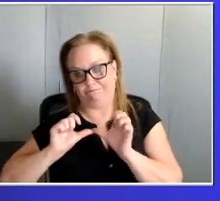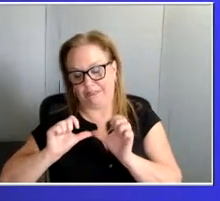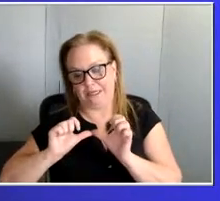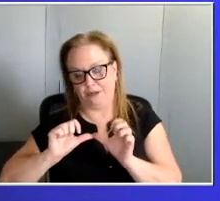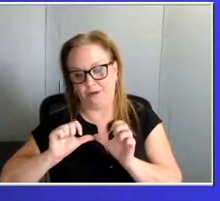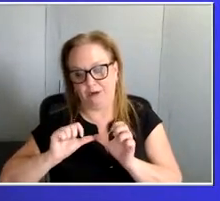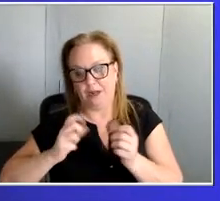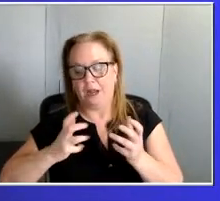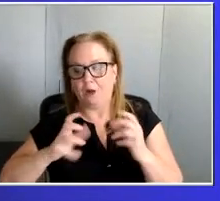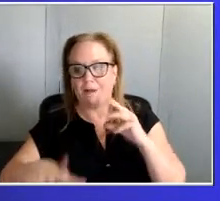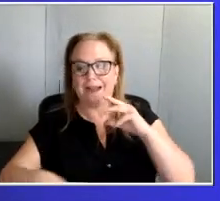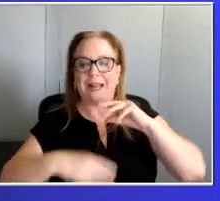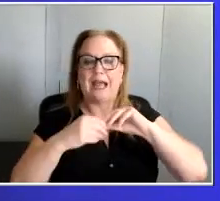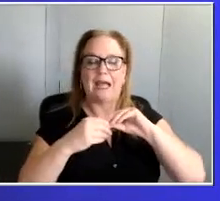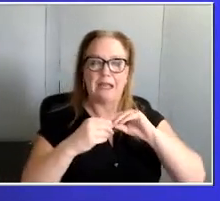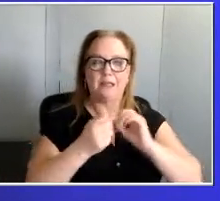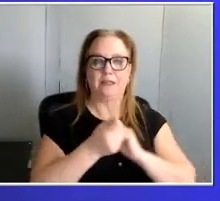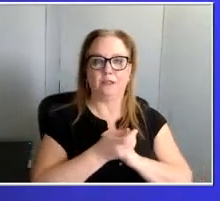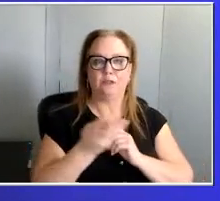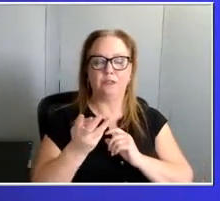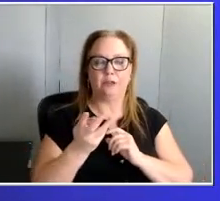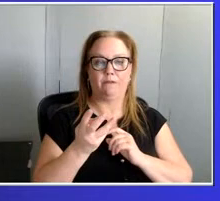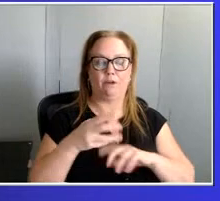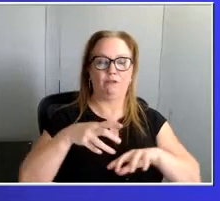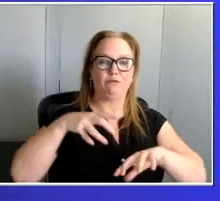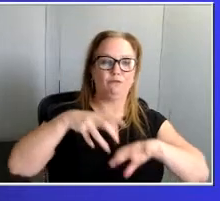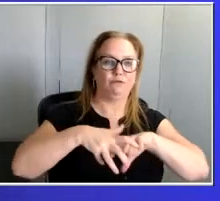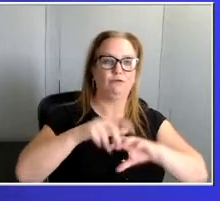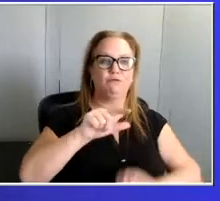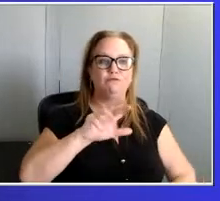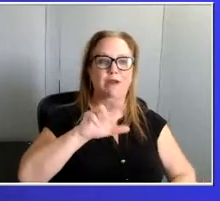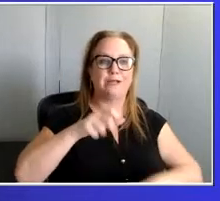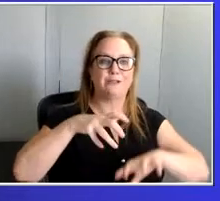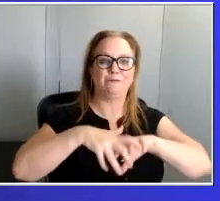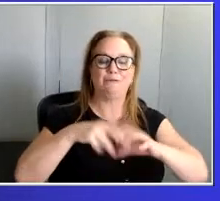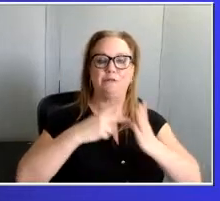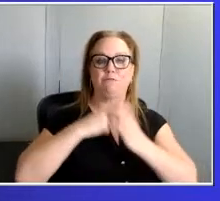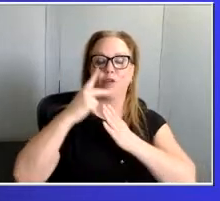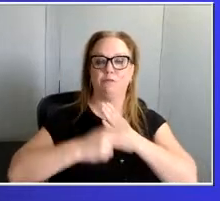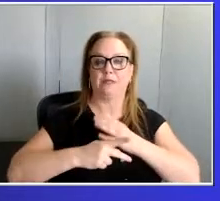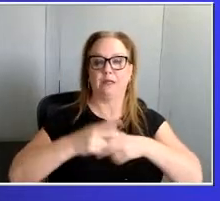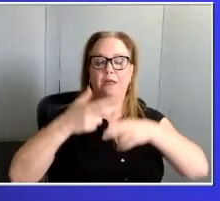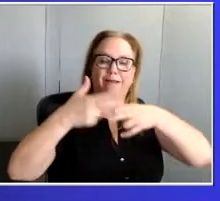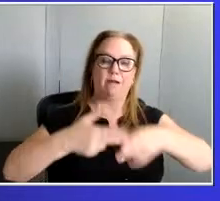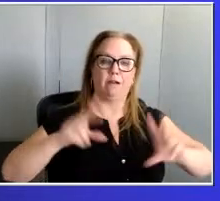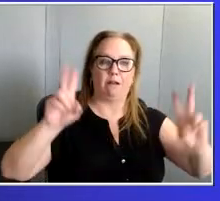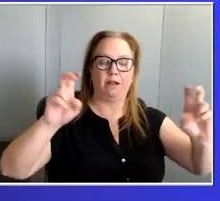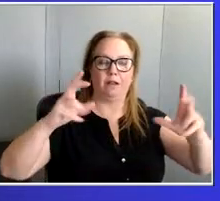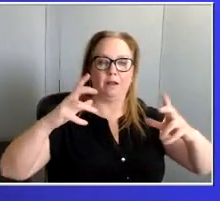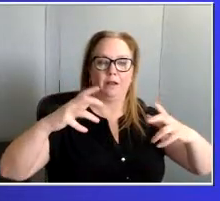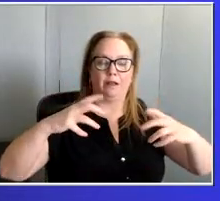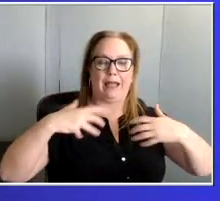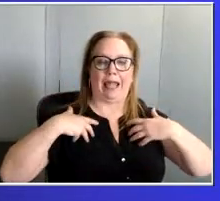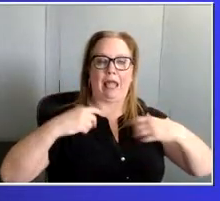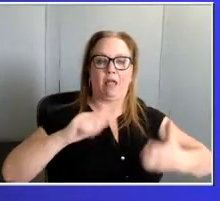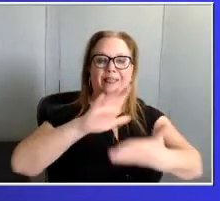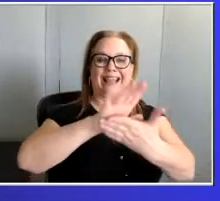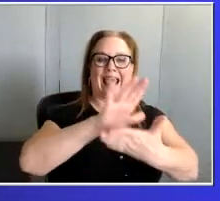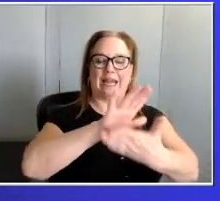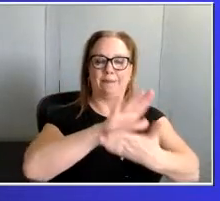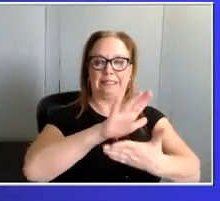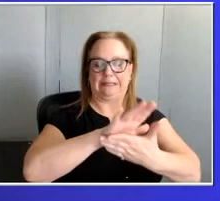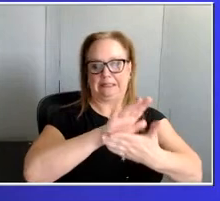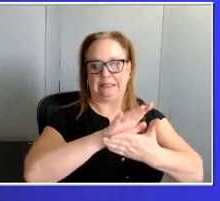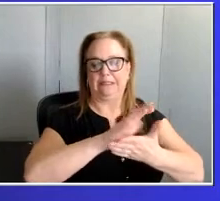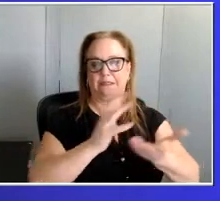say, too, that there are several grassroots programs. They call themselves kind of health academies that